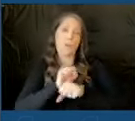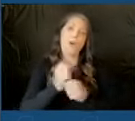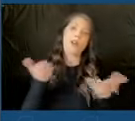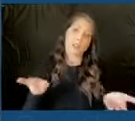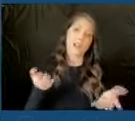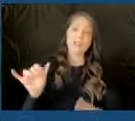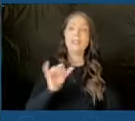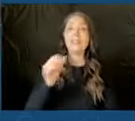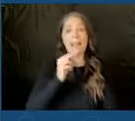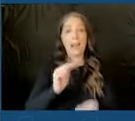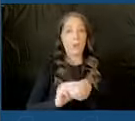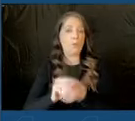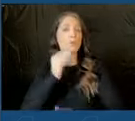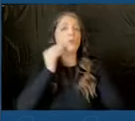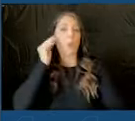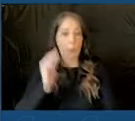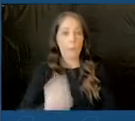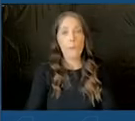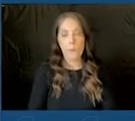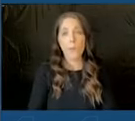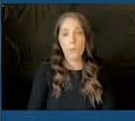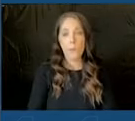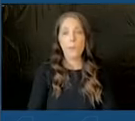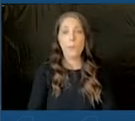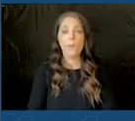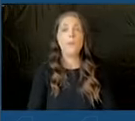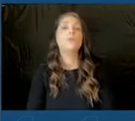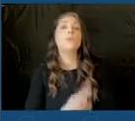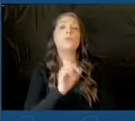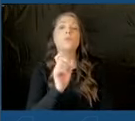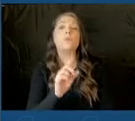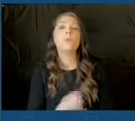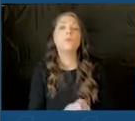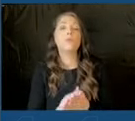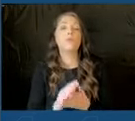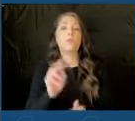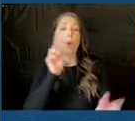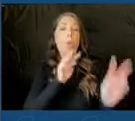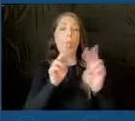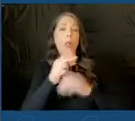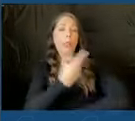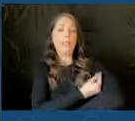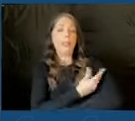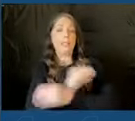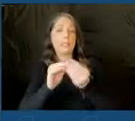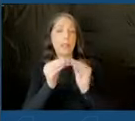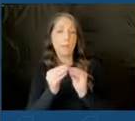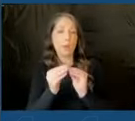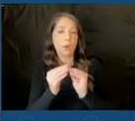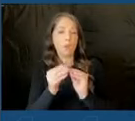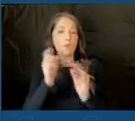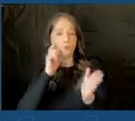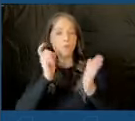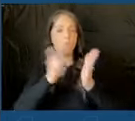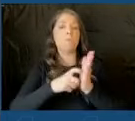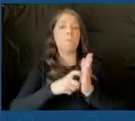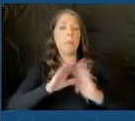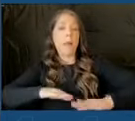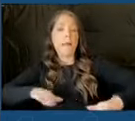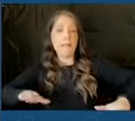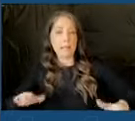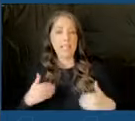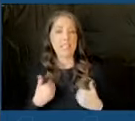homes. If you look at the vaccination numbers, the one thing that still jumps out at you is kids. We didn't even look at the young children, but that number's